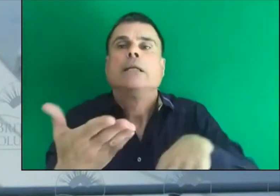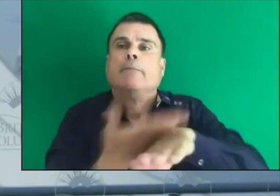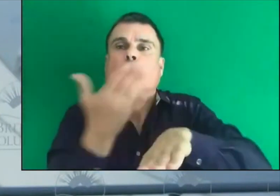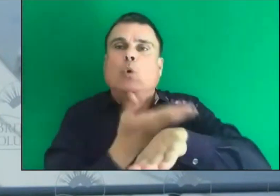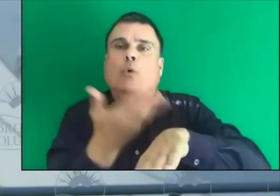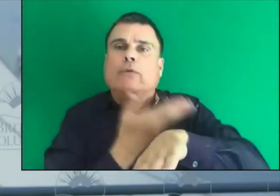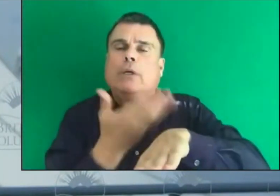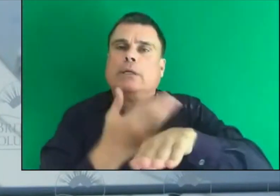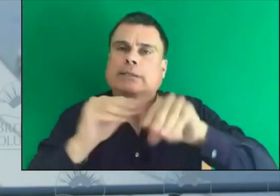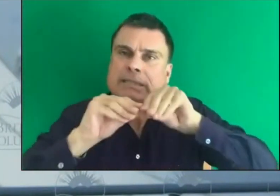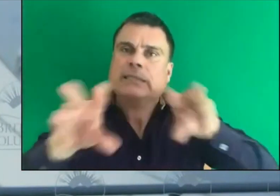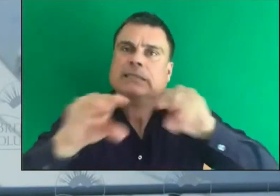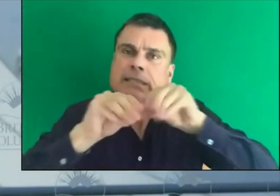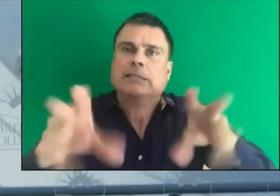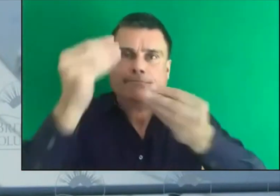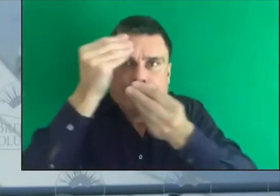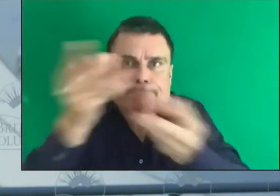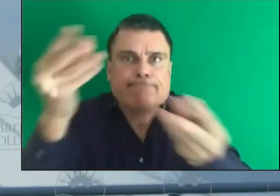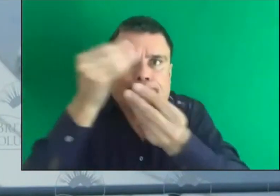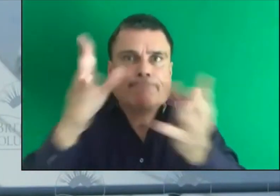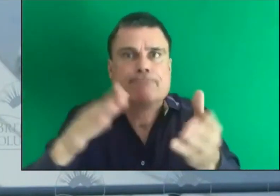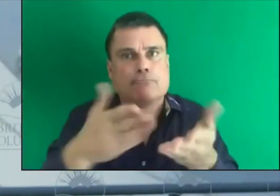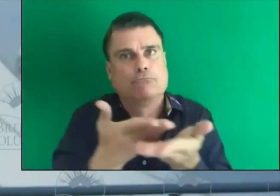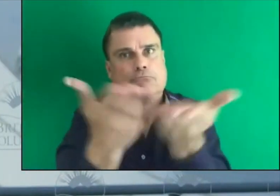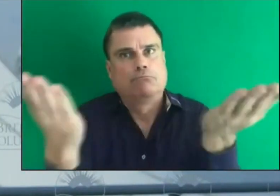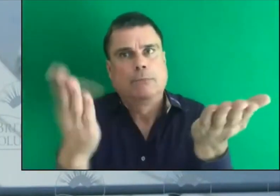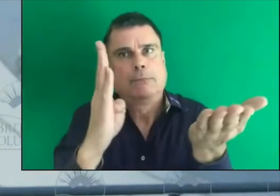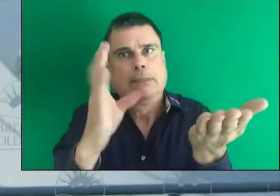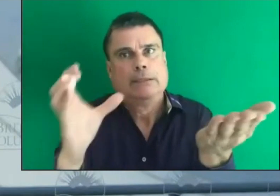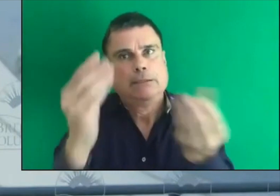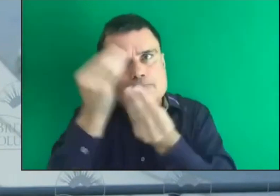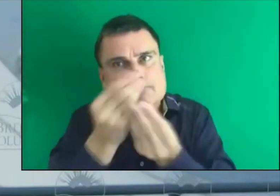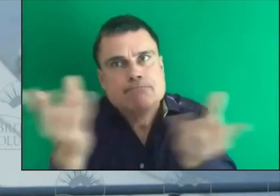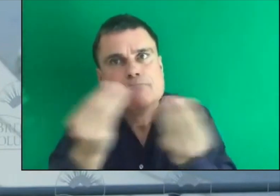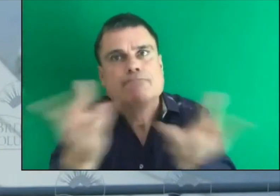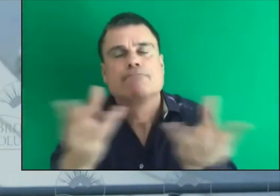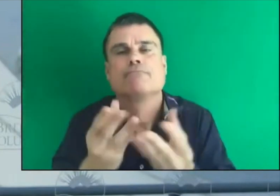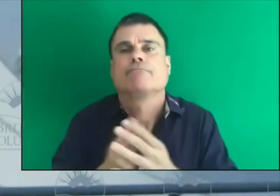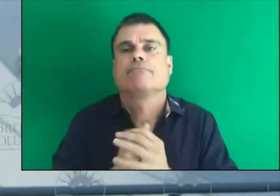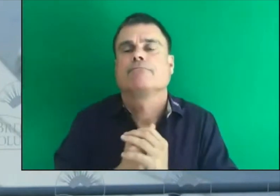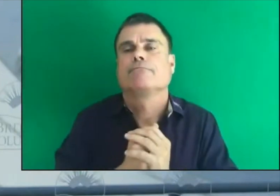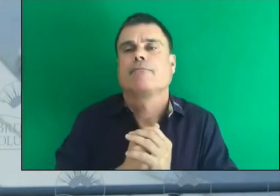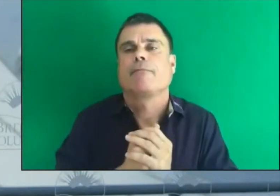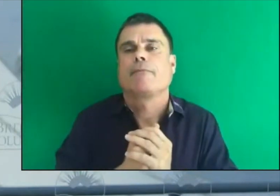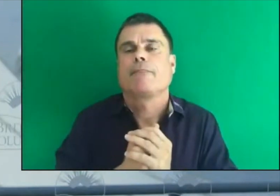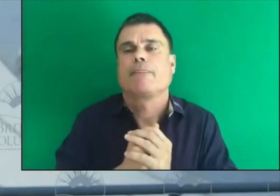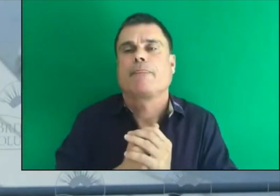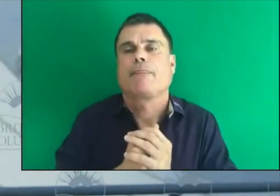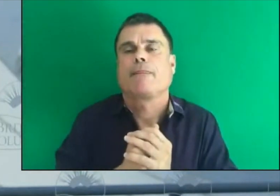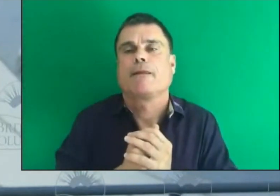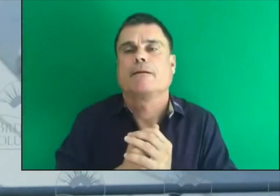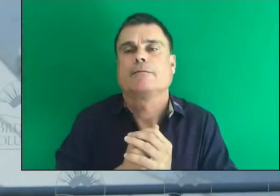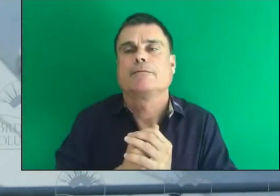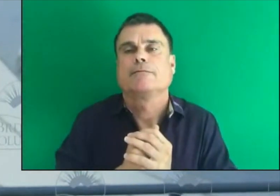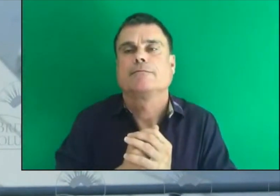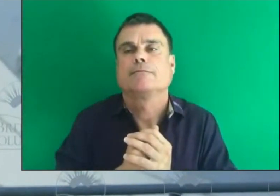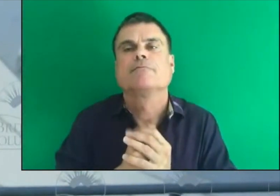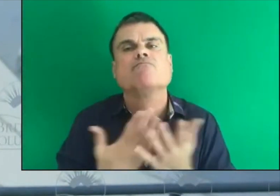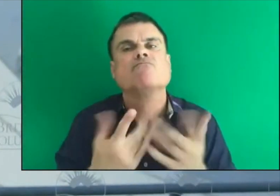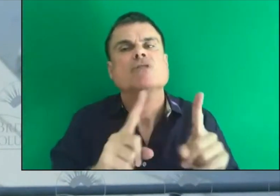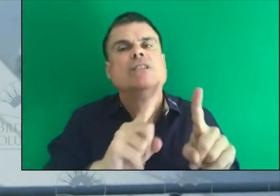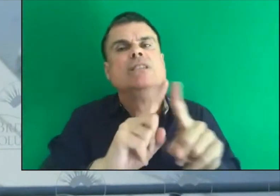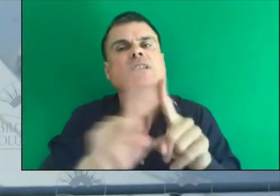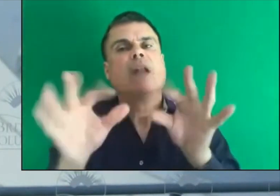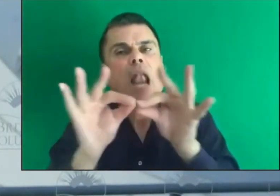communities, and both in recent periods and before. I would expect, for example, on Monday you'll see a